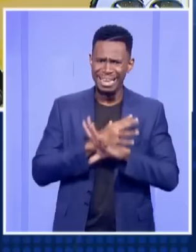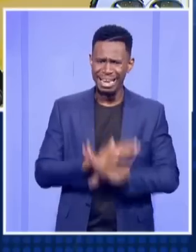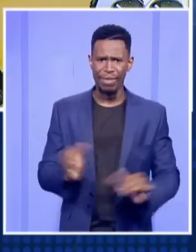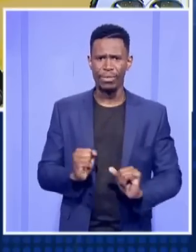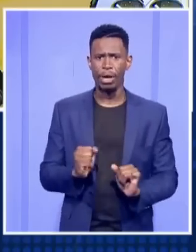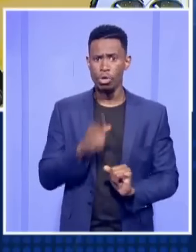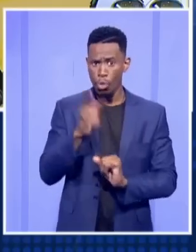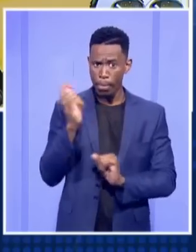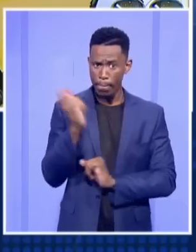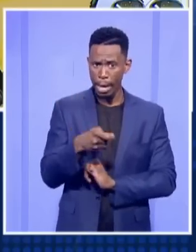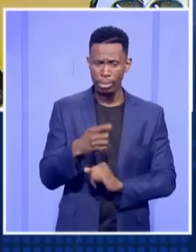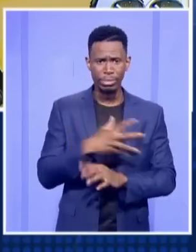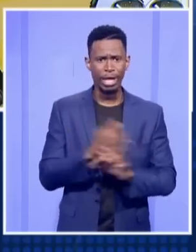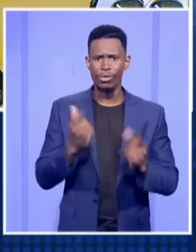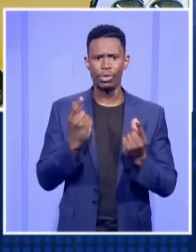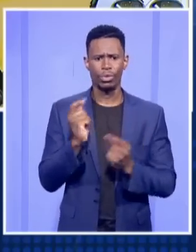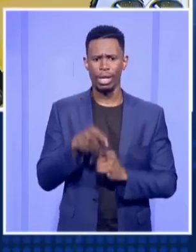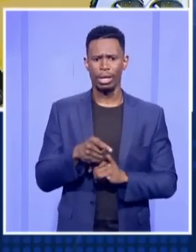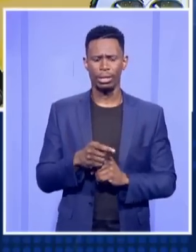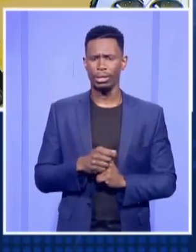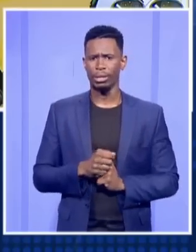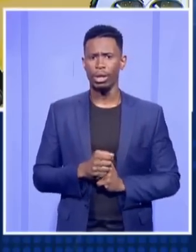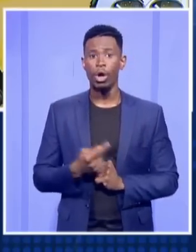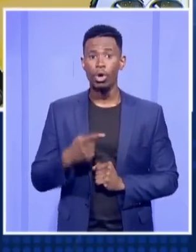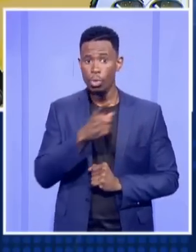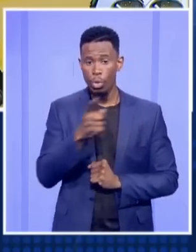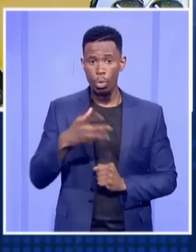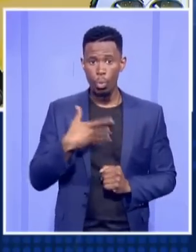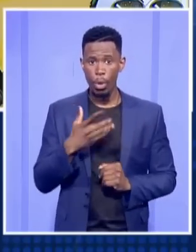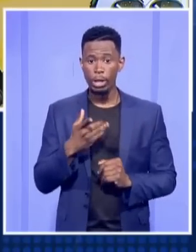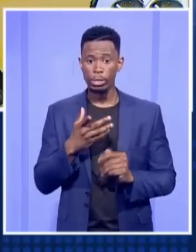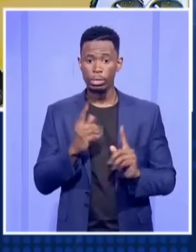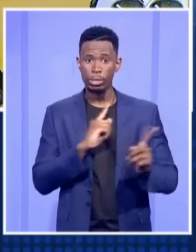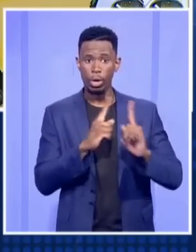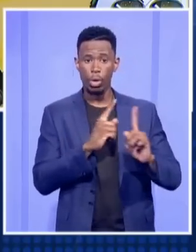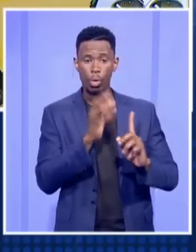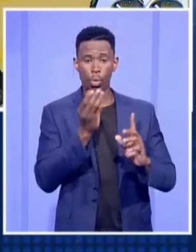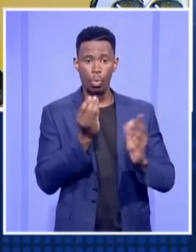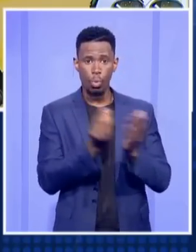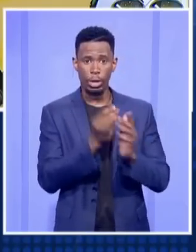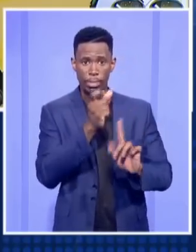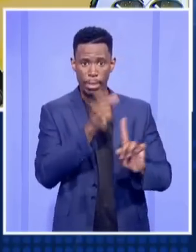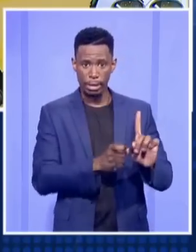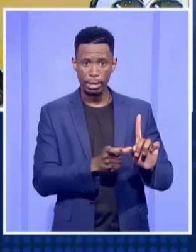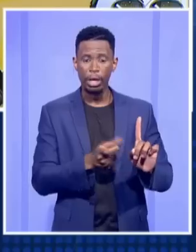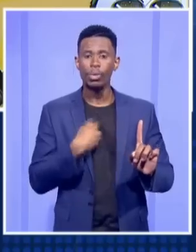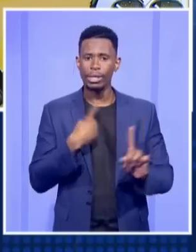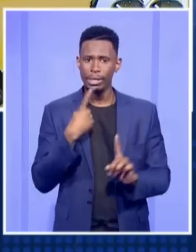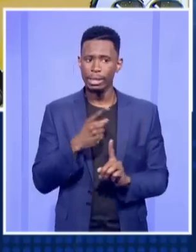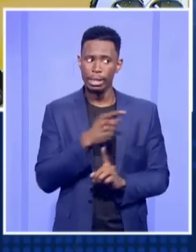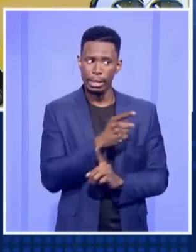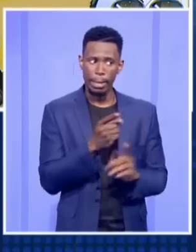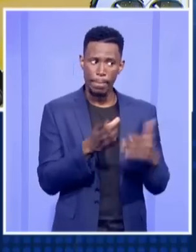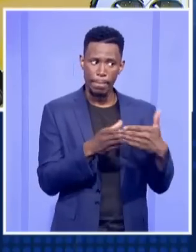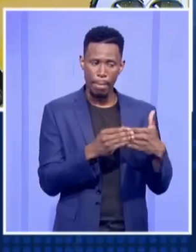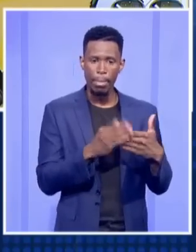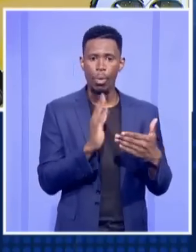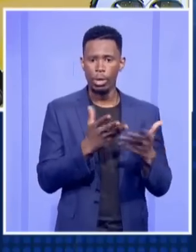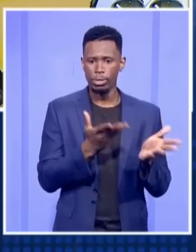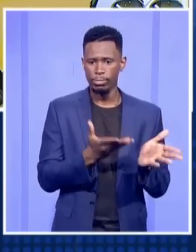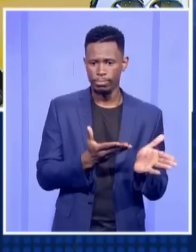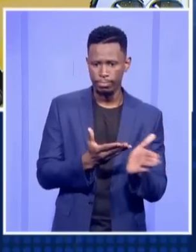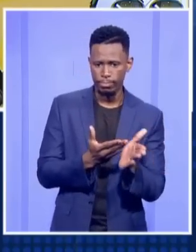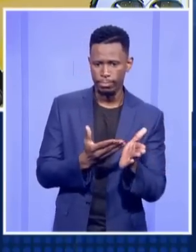Whoever you want to talk to, as we have said, you will make such requests and will make those cadres available. The other